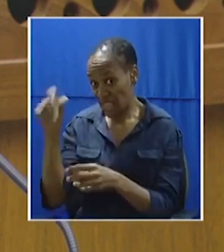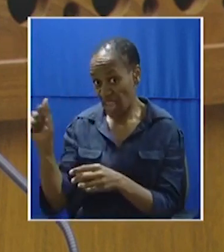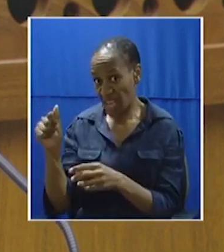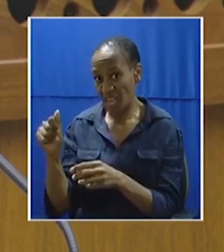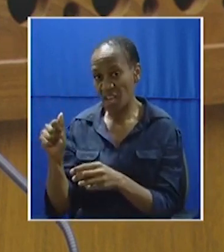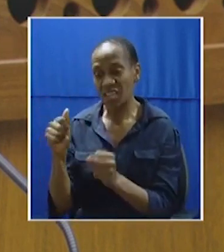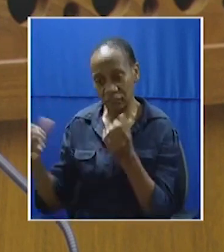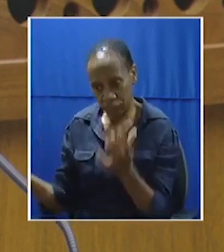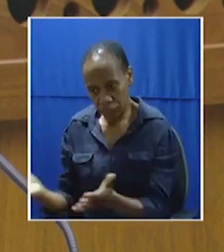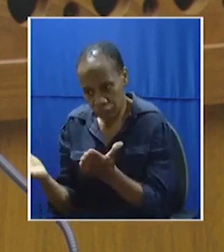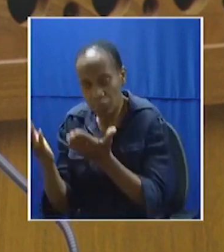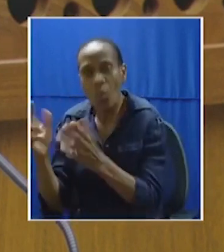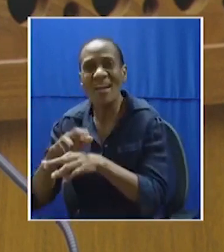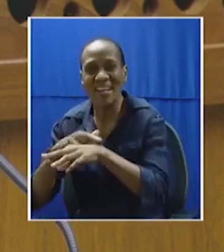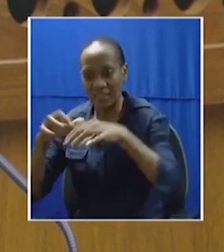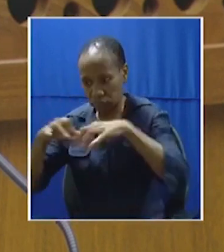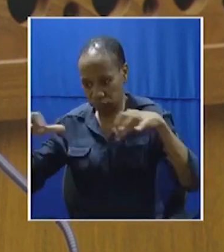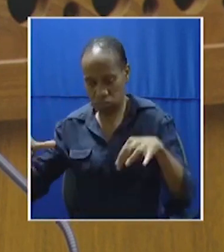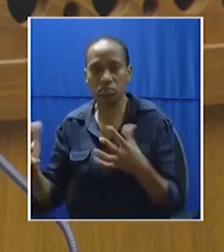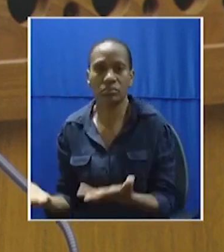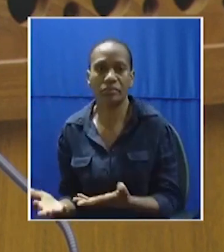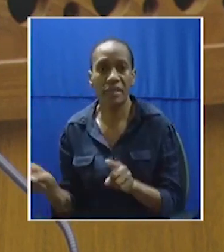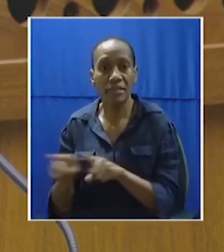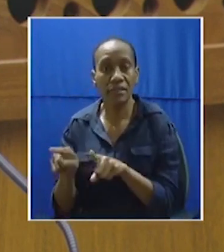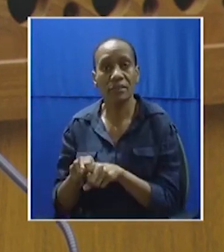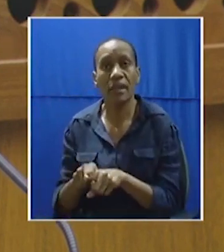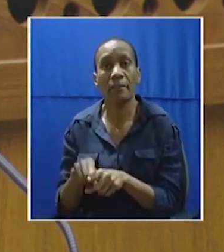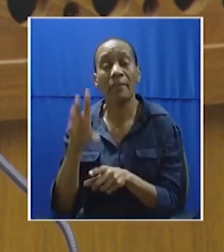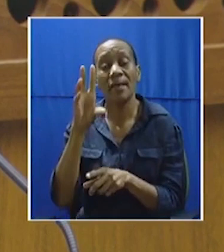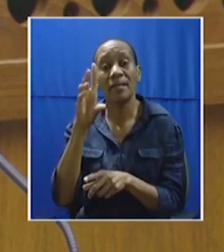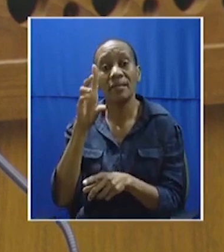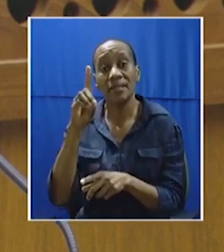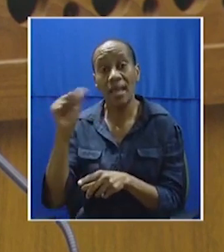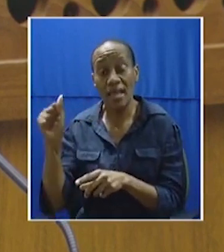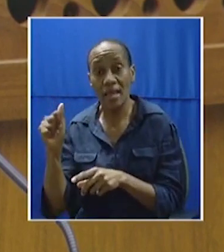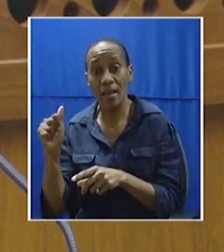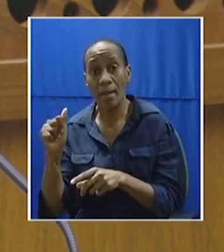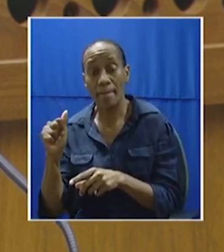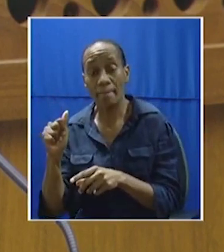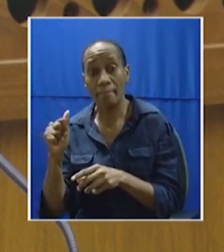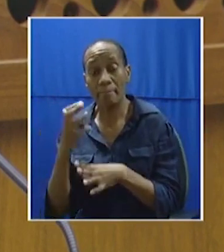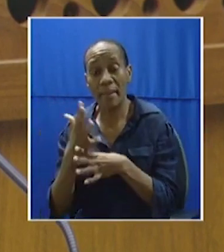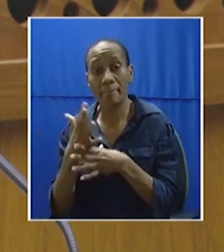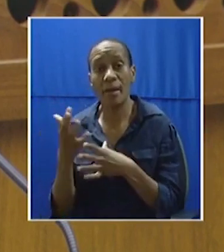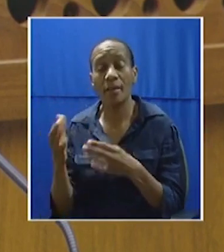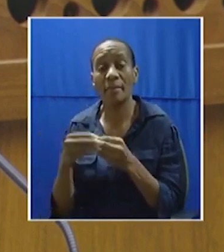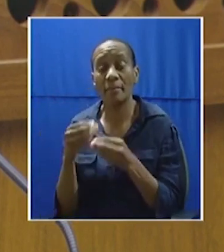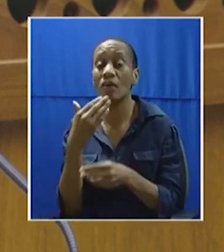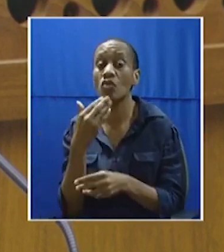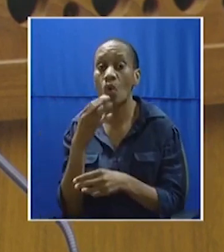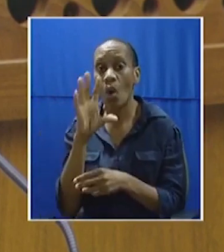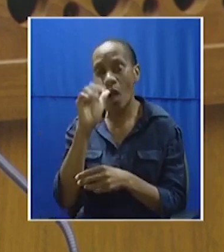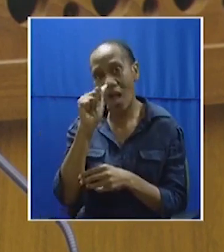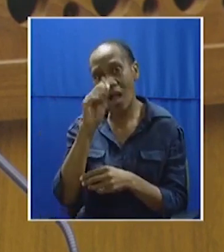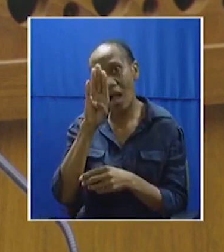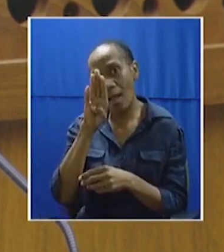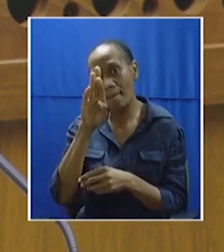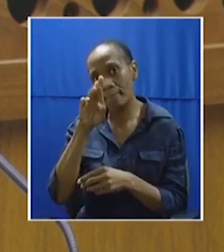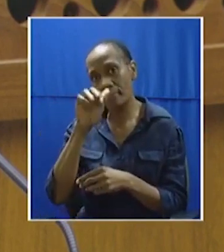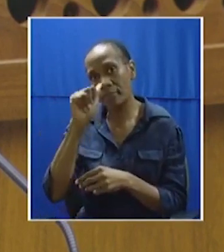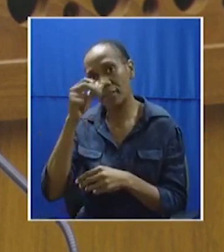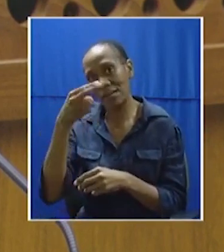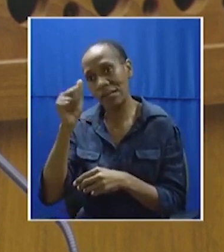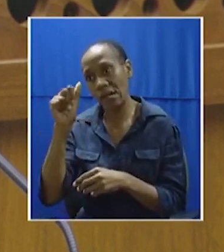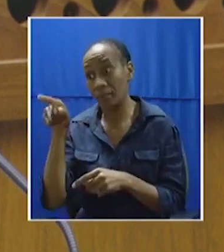victim of DA racism is former city of K-Tam chief whip, Sean August, who said, open